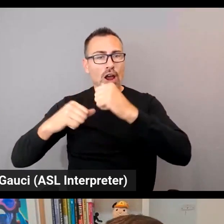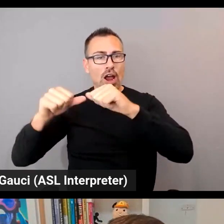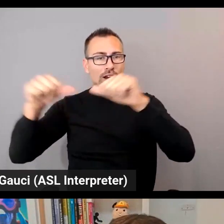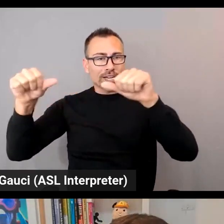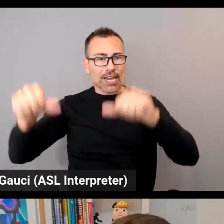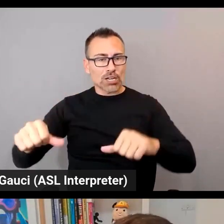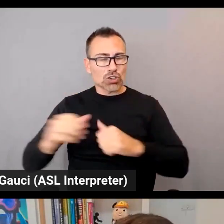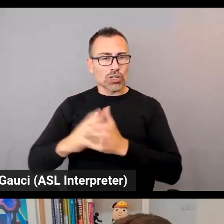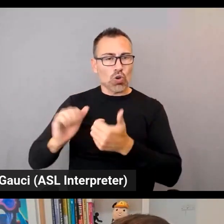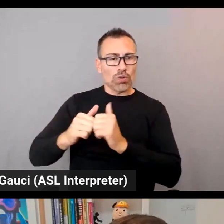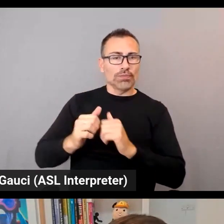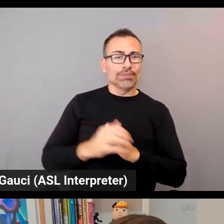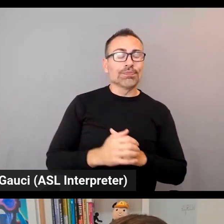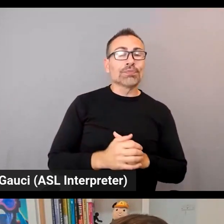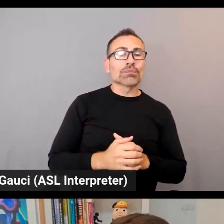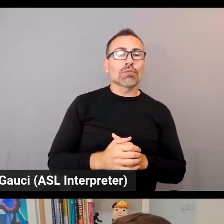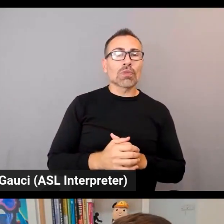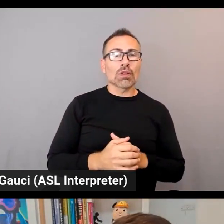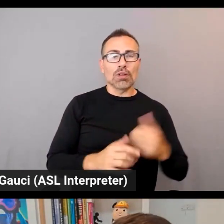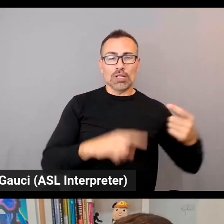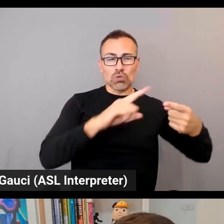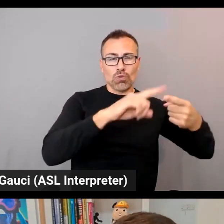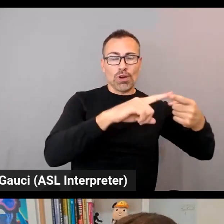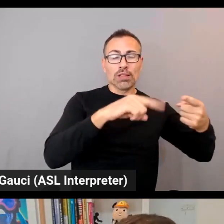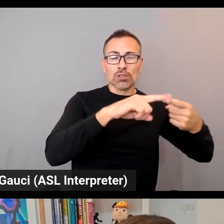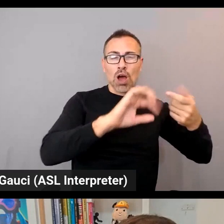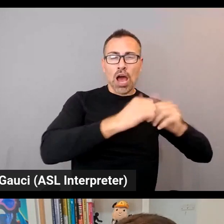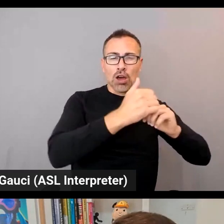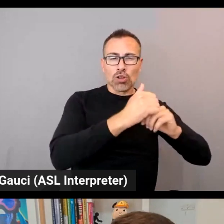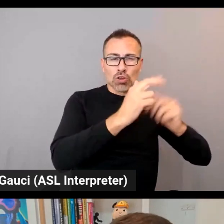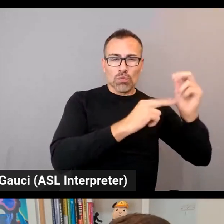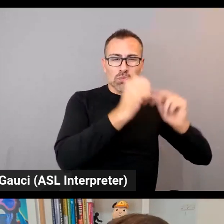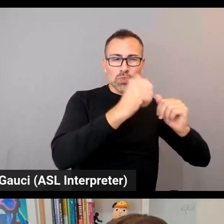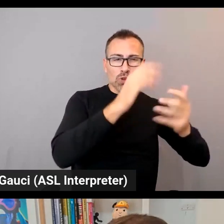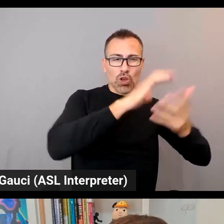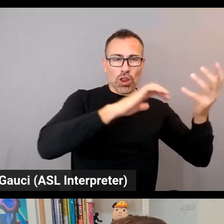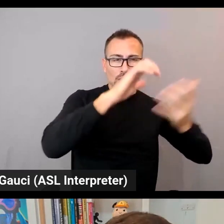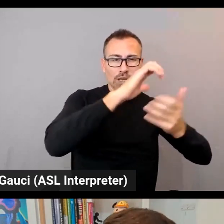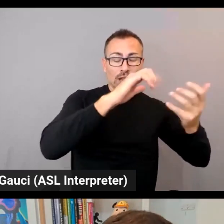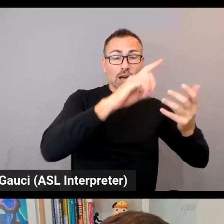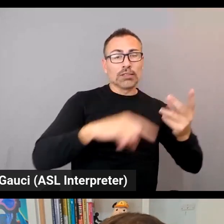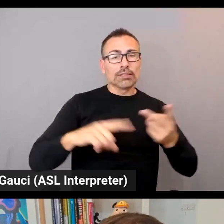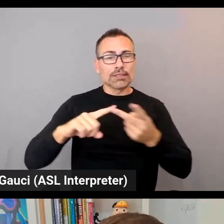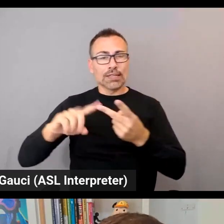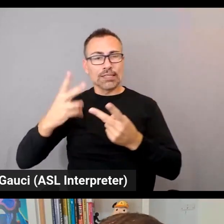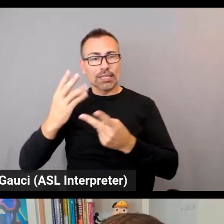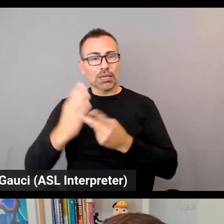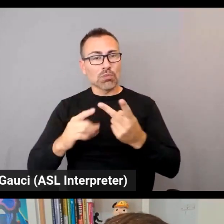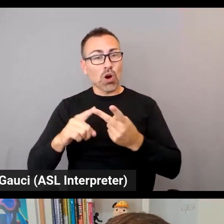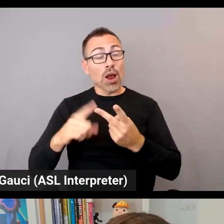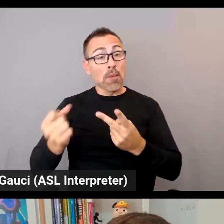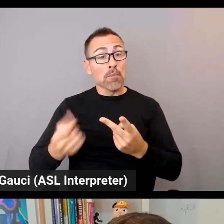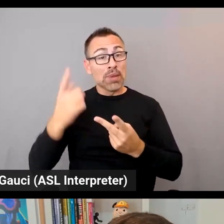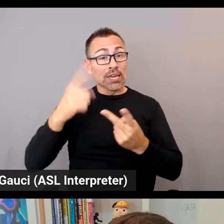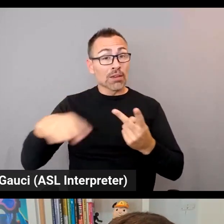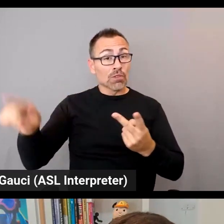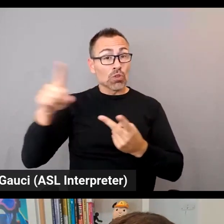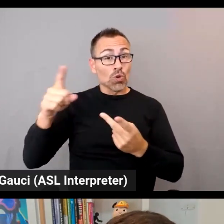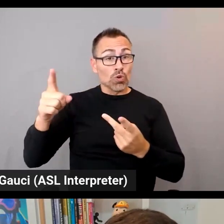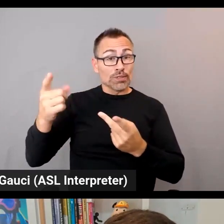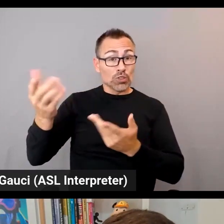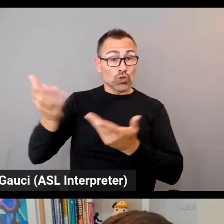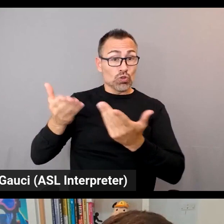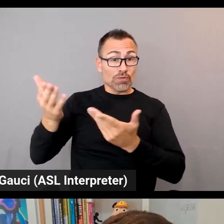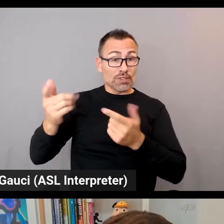cloud? And then the other side of that is that if you're building on a public cloud, building on managed services, many of those managed services, you